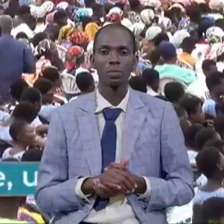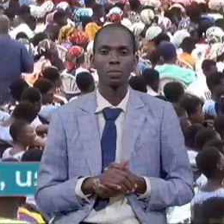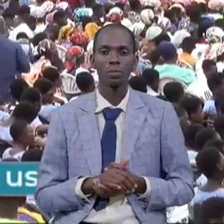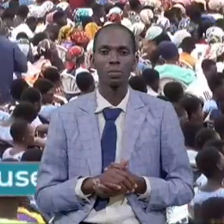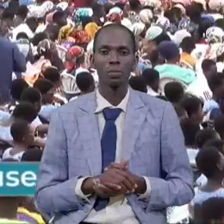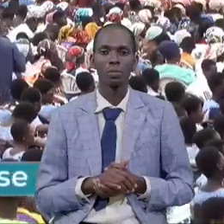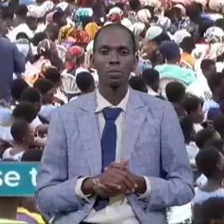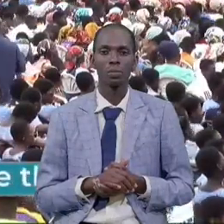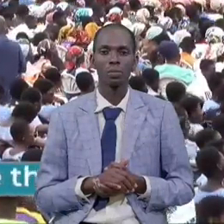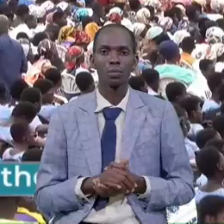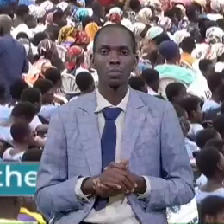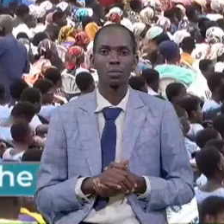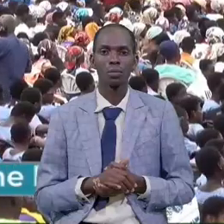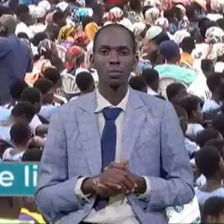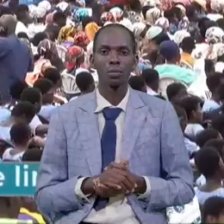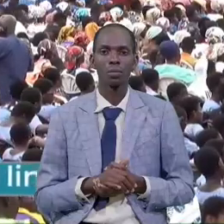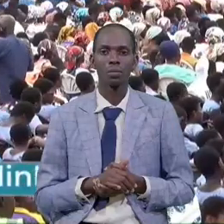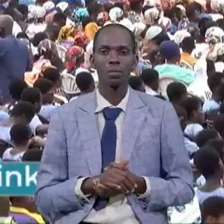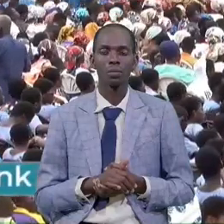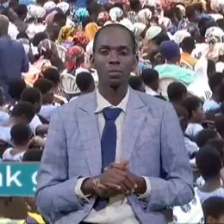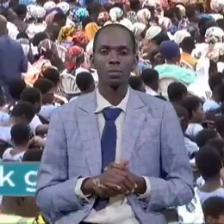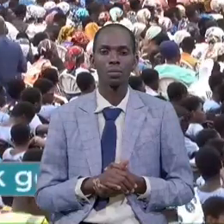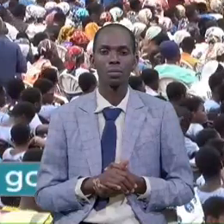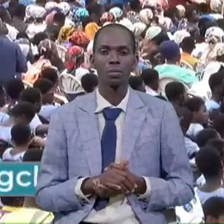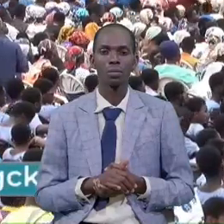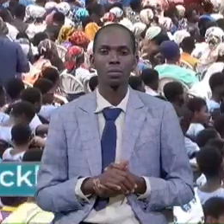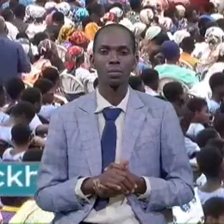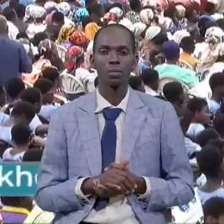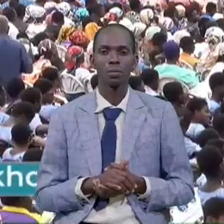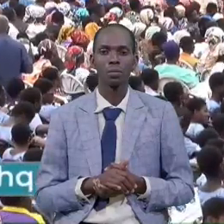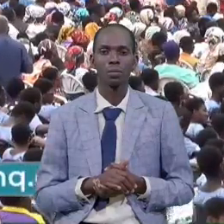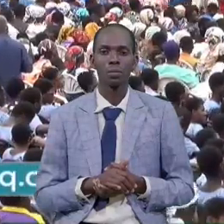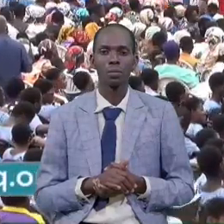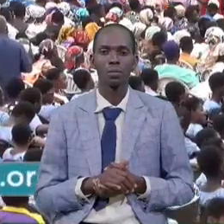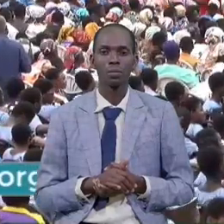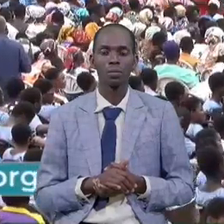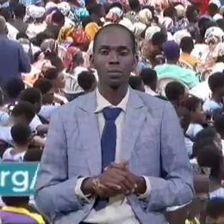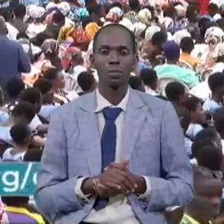you group them according to the schools and wherever they came from.